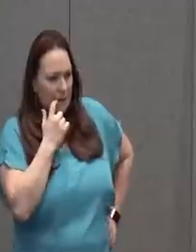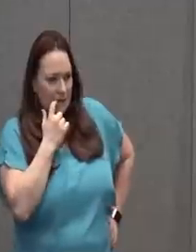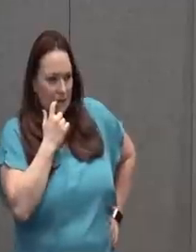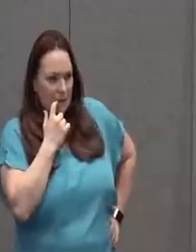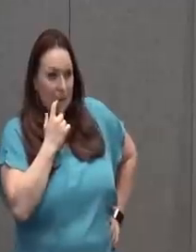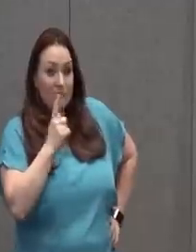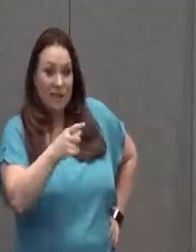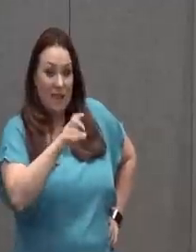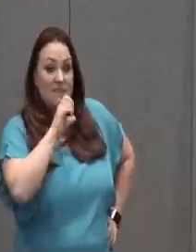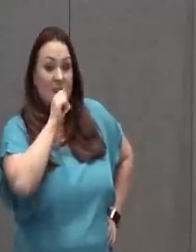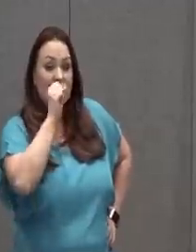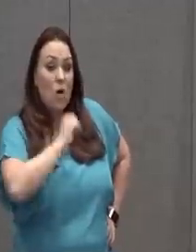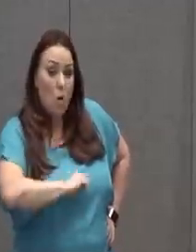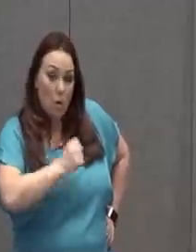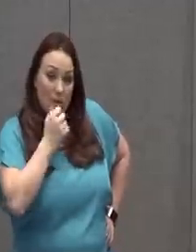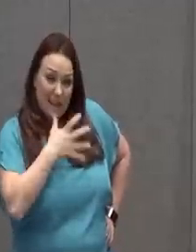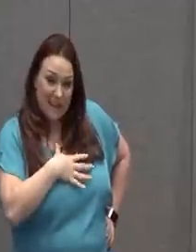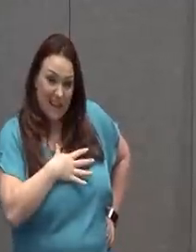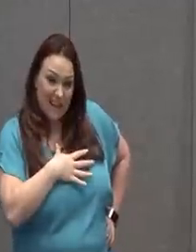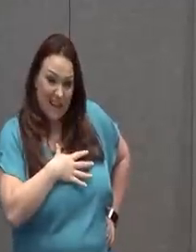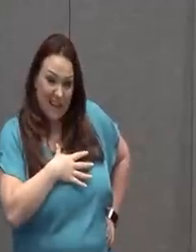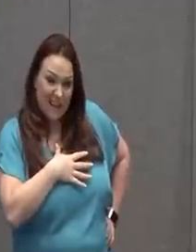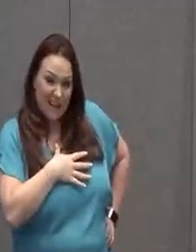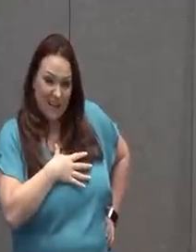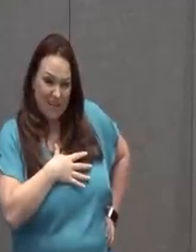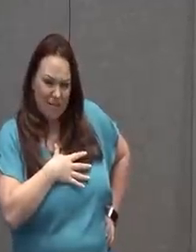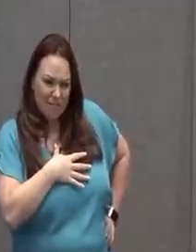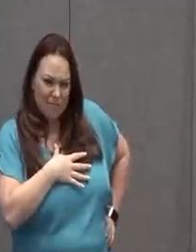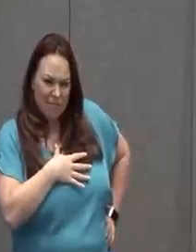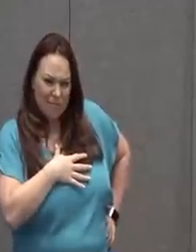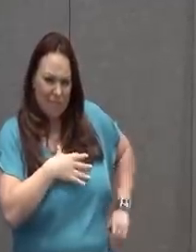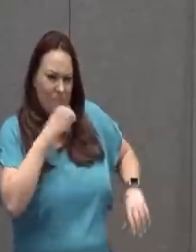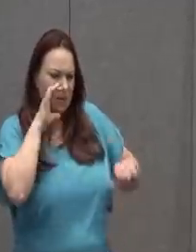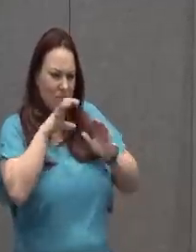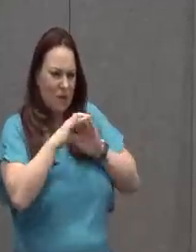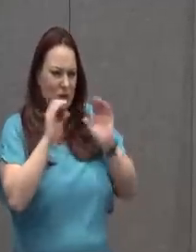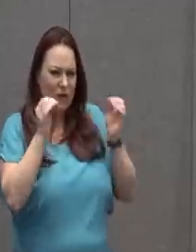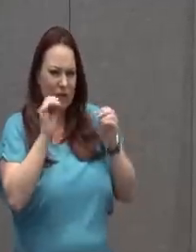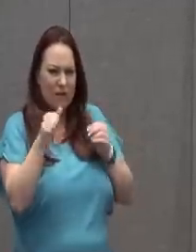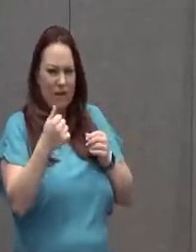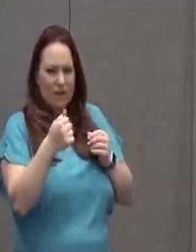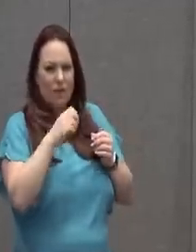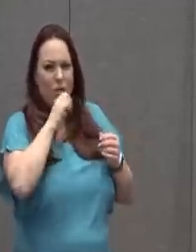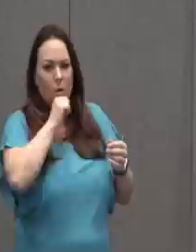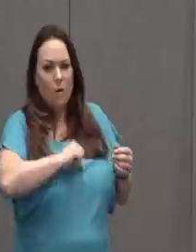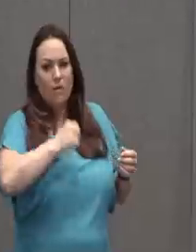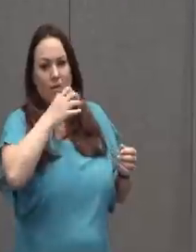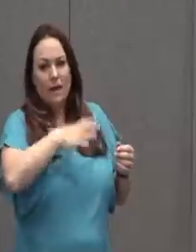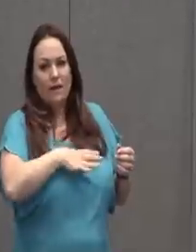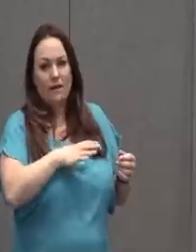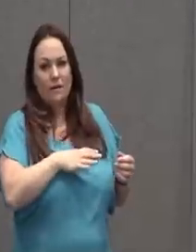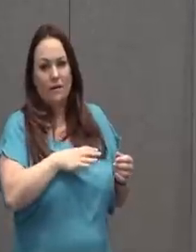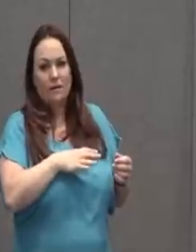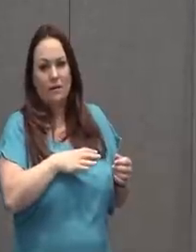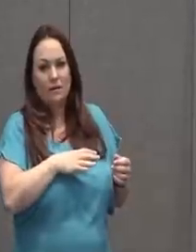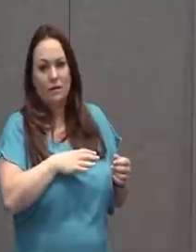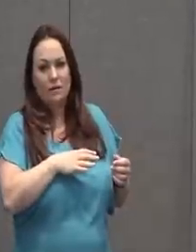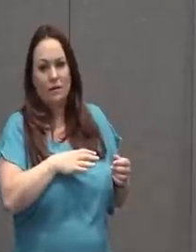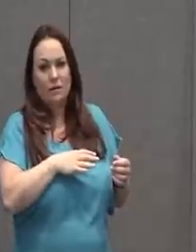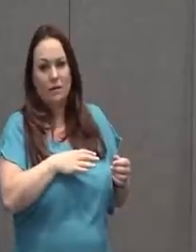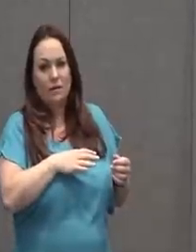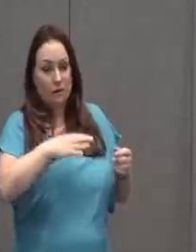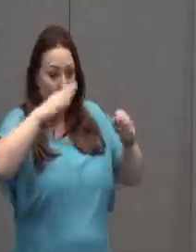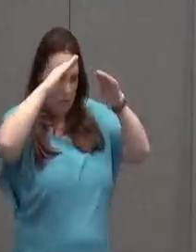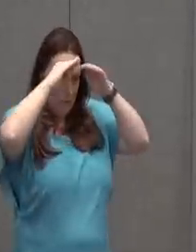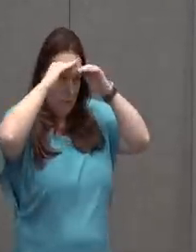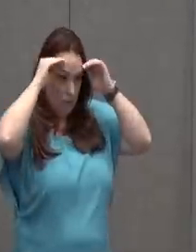I see an old lady. An old lady? That's all I see. I can't picture it being anything else. I see an old lady too. This is her